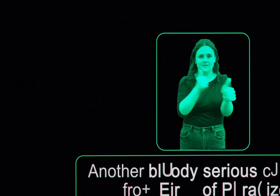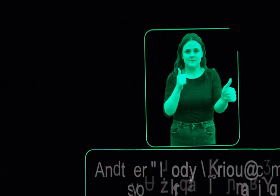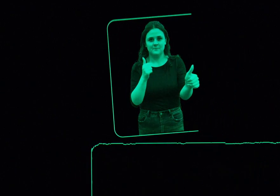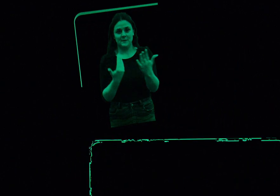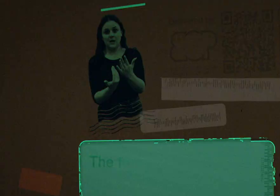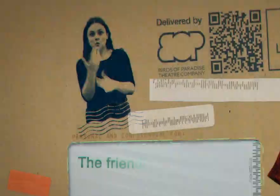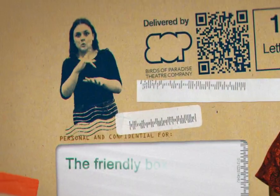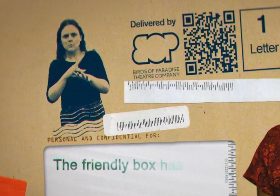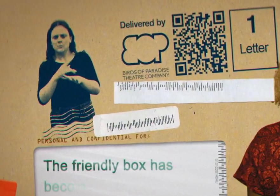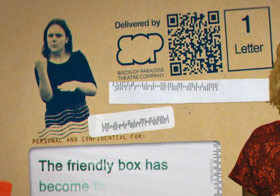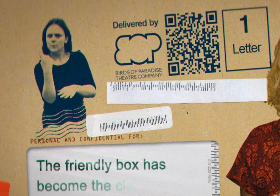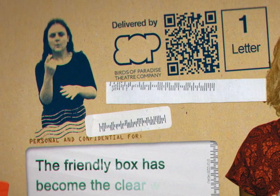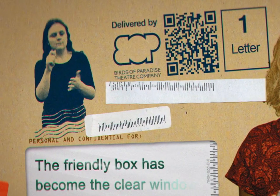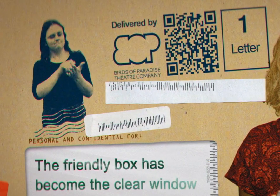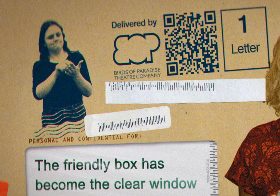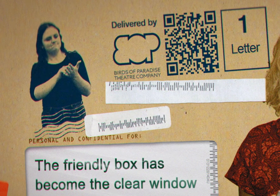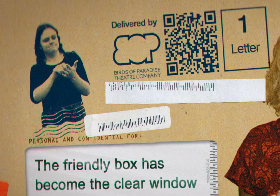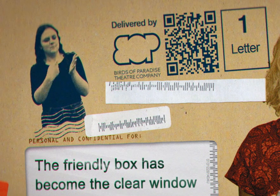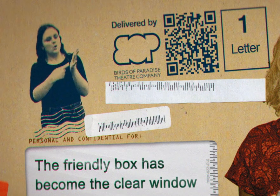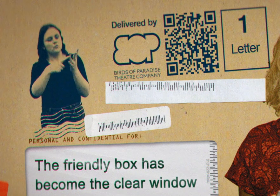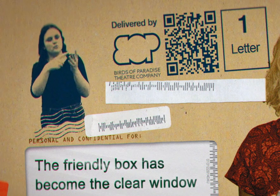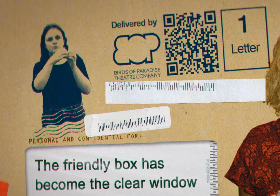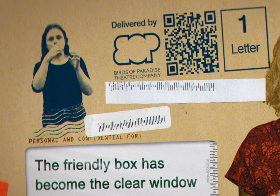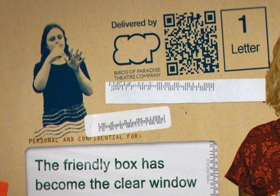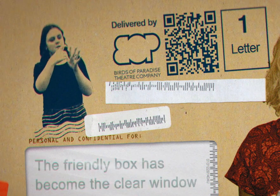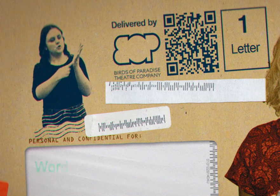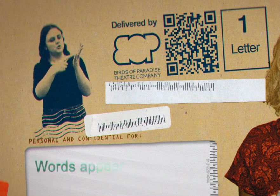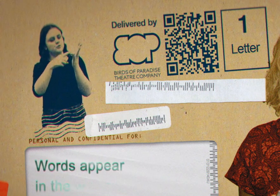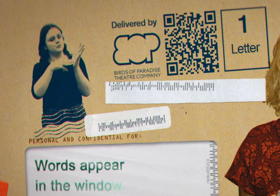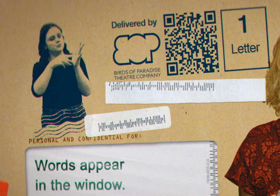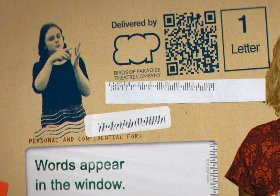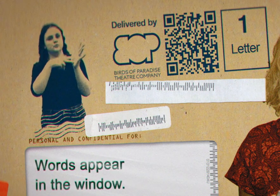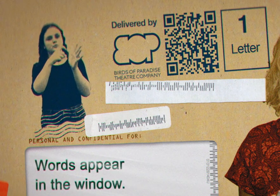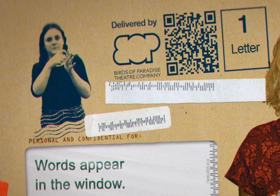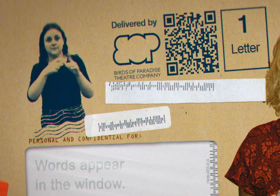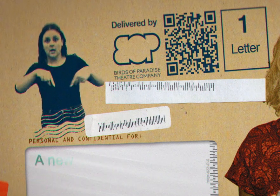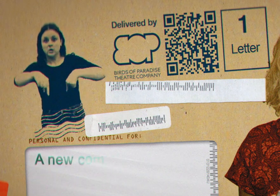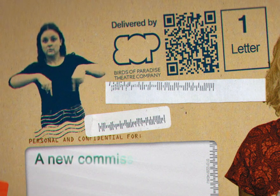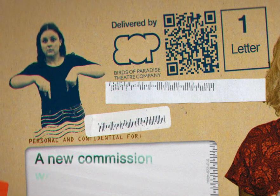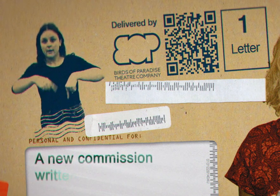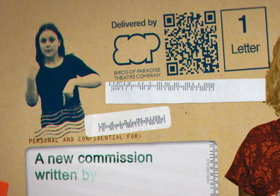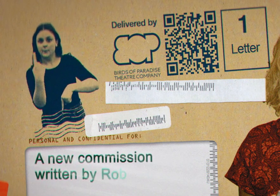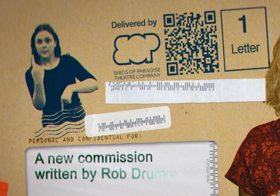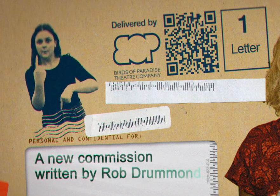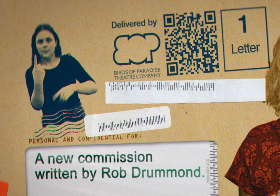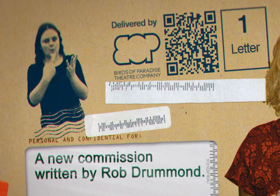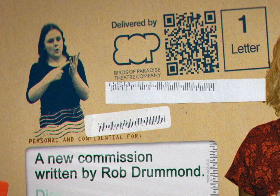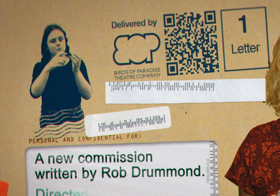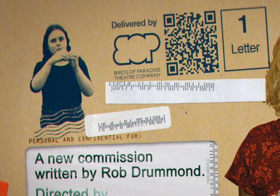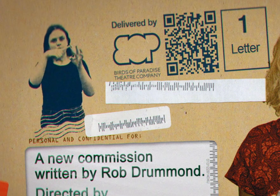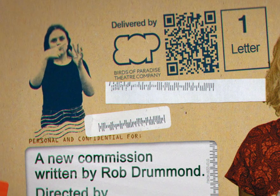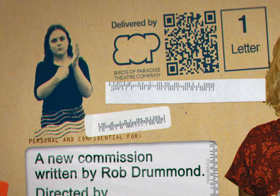Birds of Paradise. The friendly box has become the clear window in a brown envelope. Words appear in the window. A new commission written by Rob